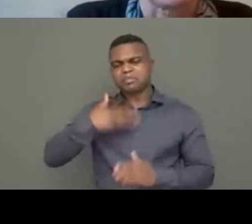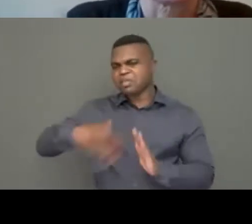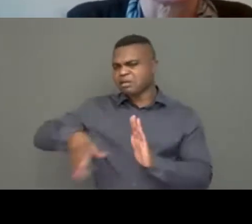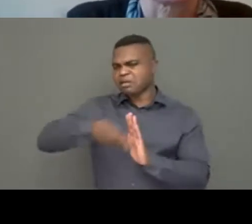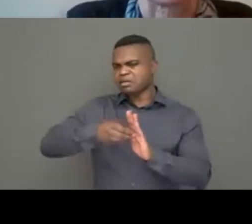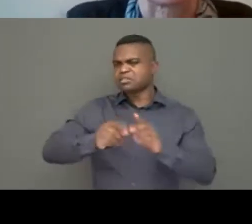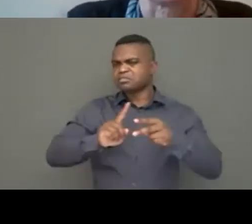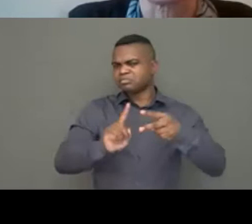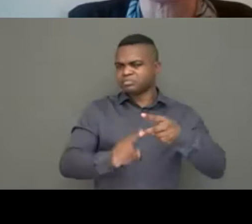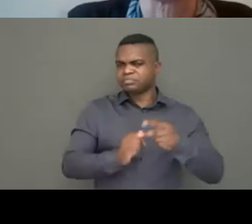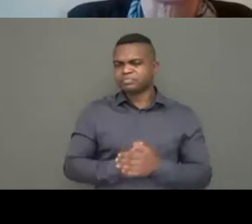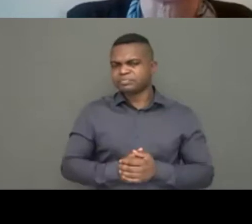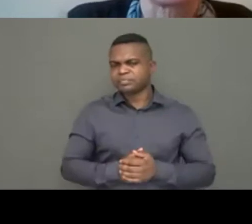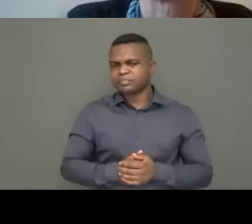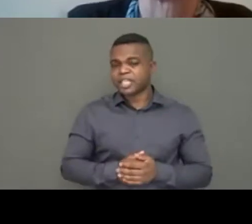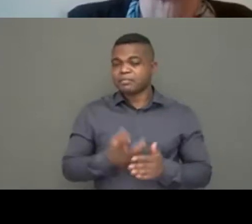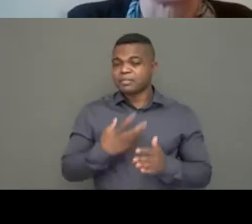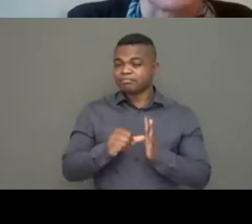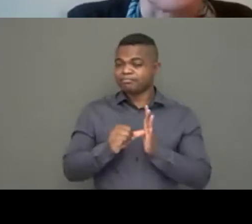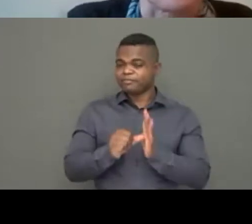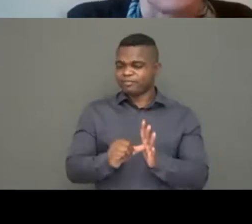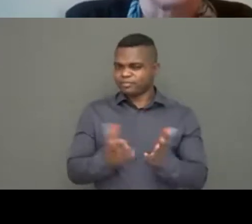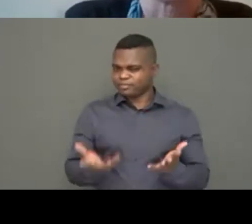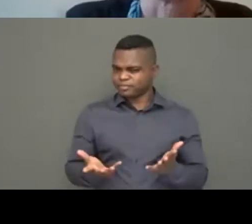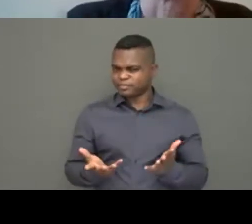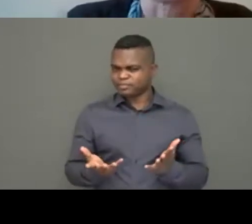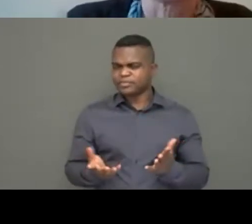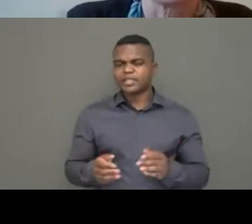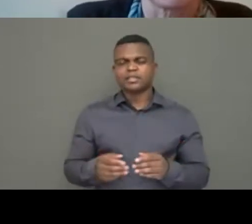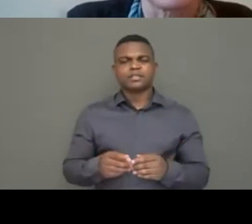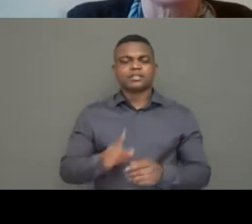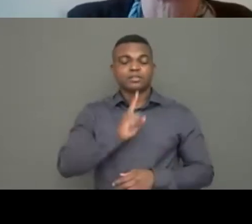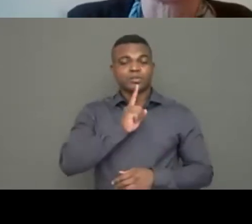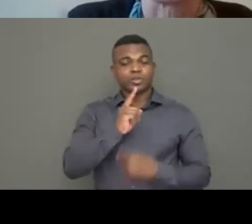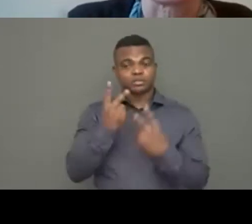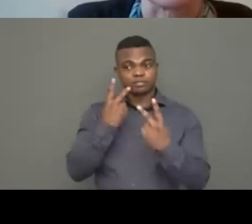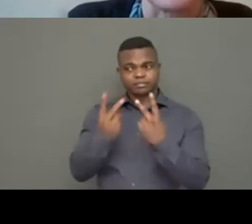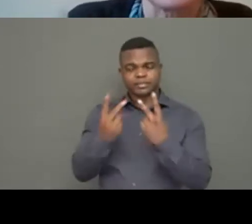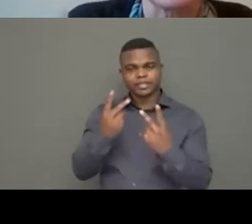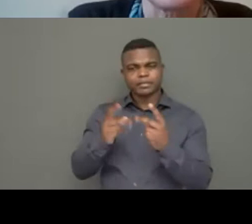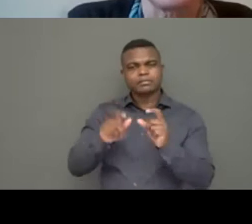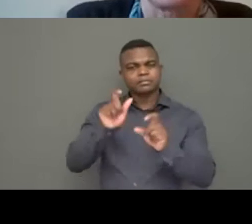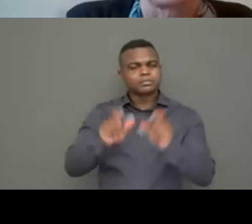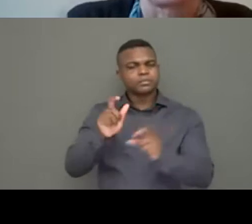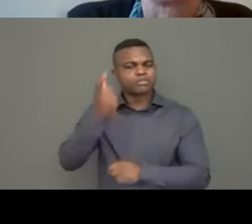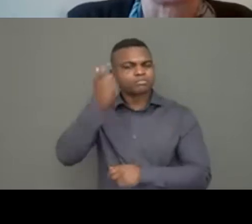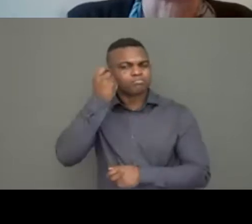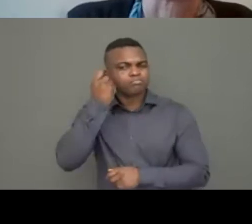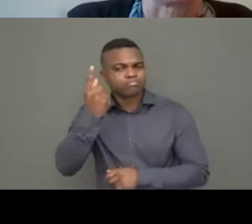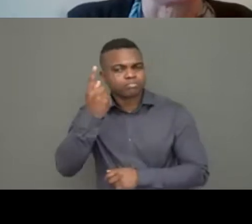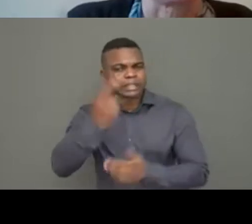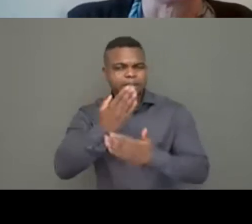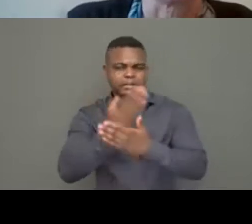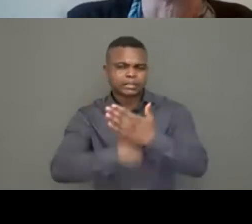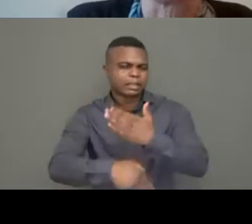of understanding what is disability all about. So raising awareness on disability